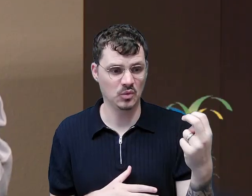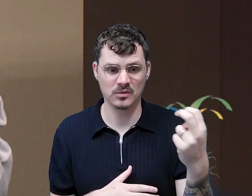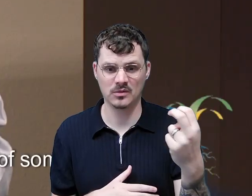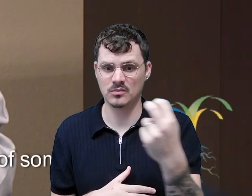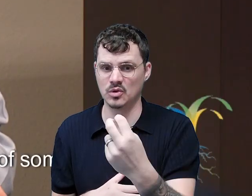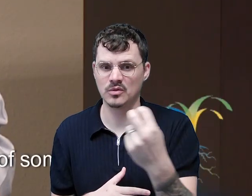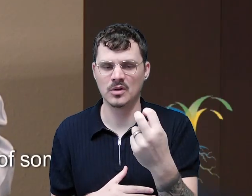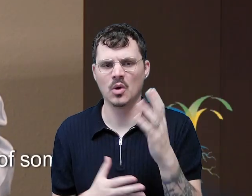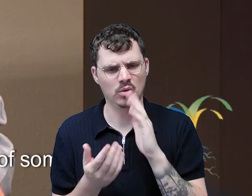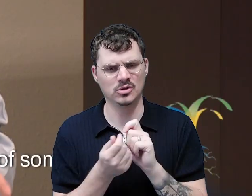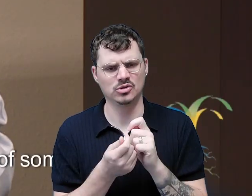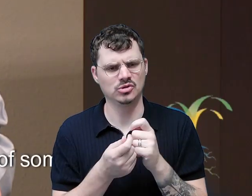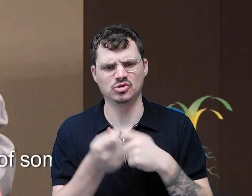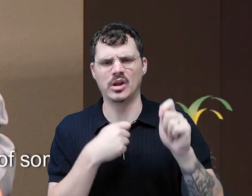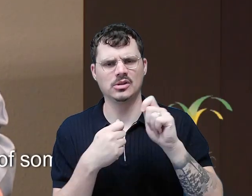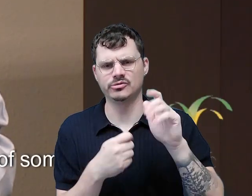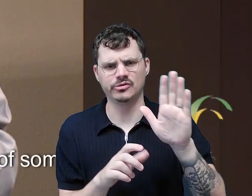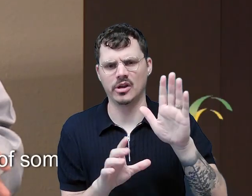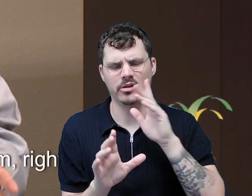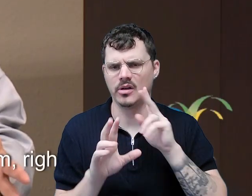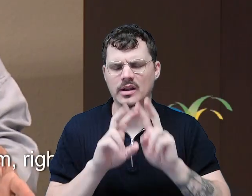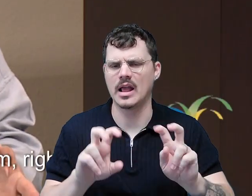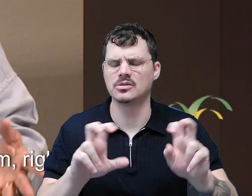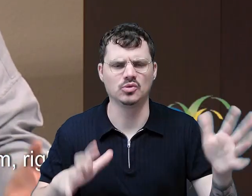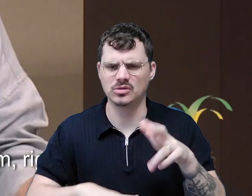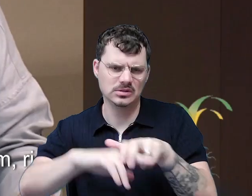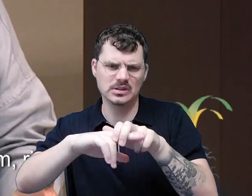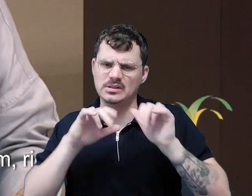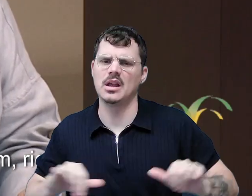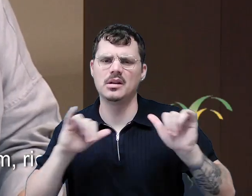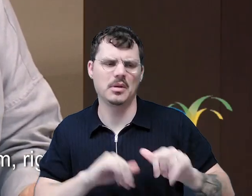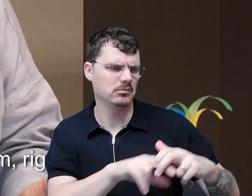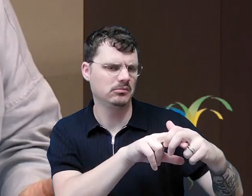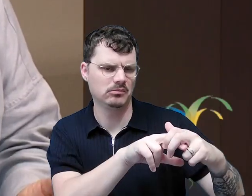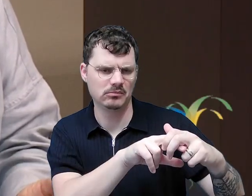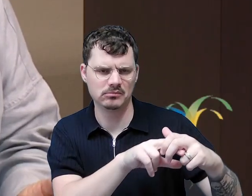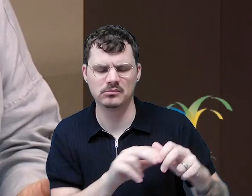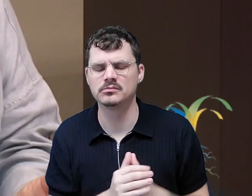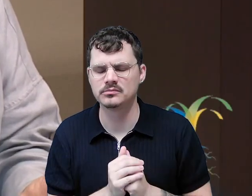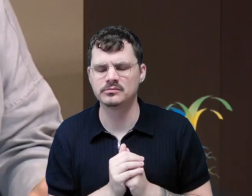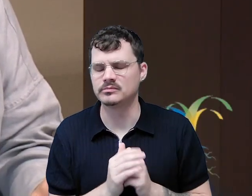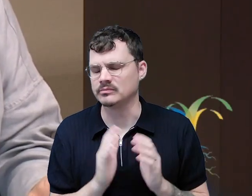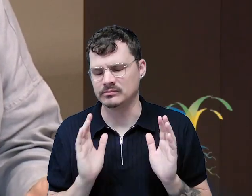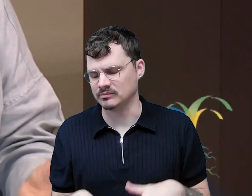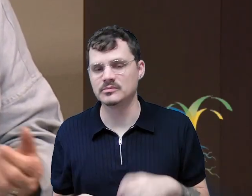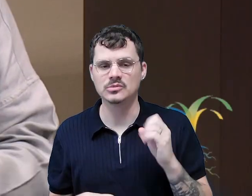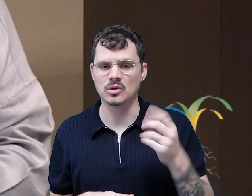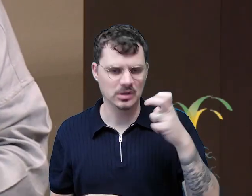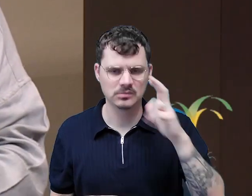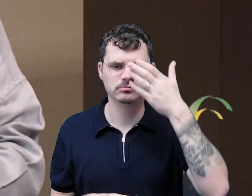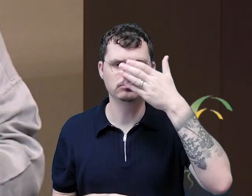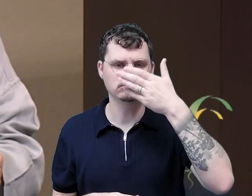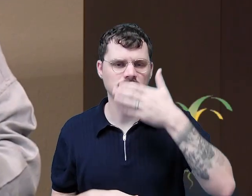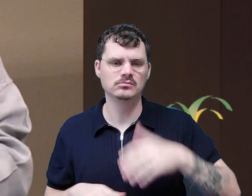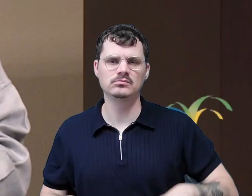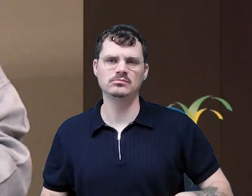chairs, it might disrupt the psychoanalysis of some of the other faculty sitting in the room, right? Whatever. So he's